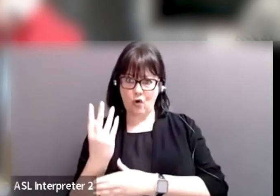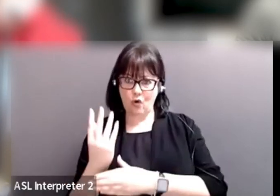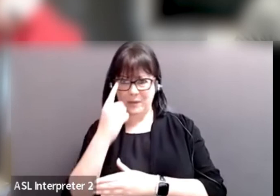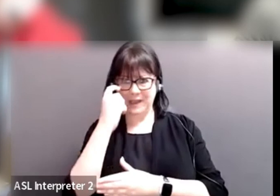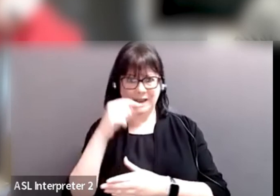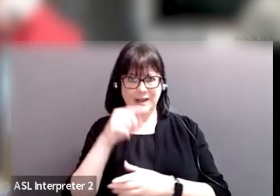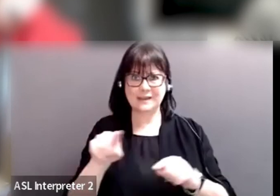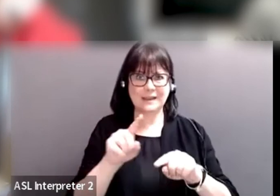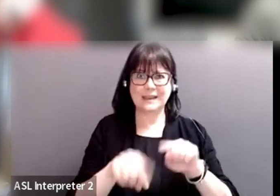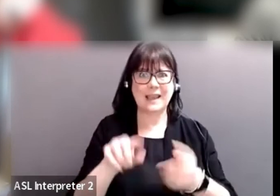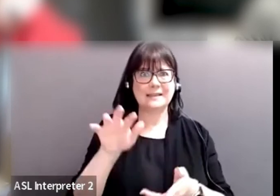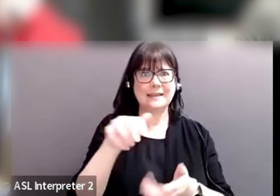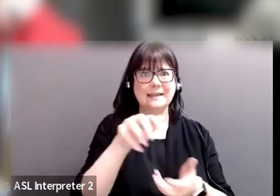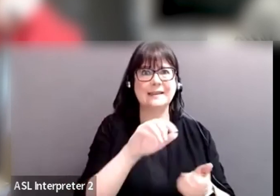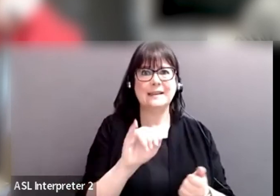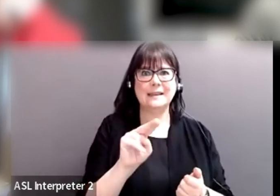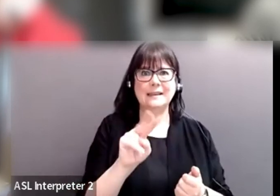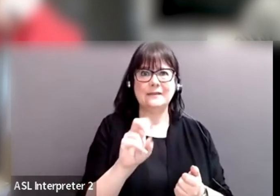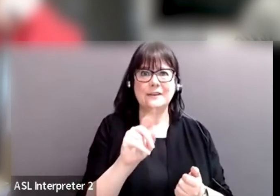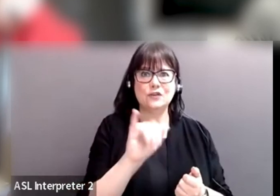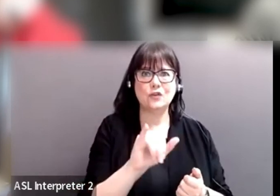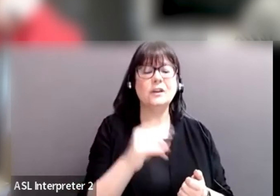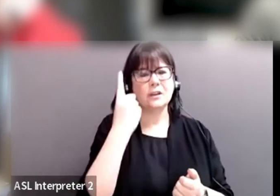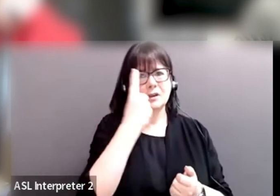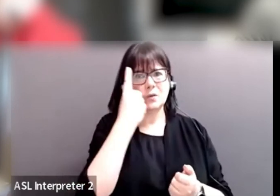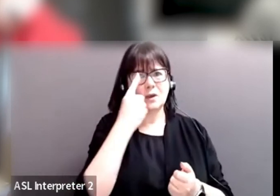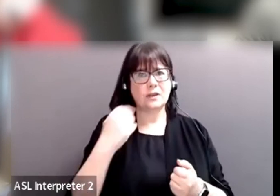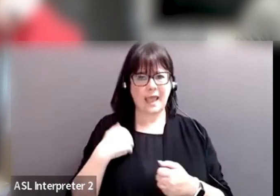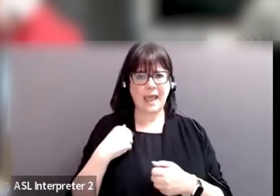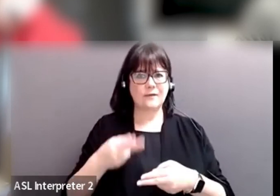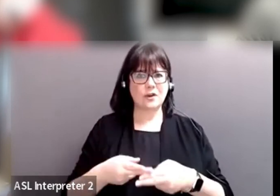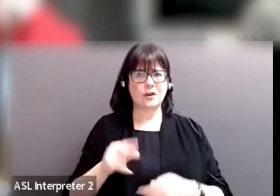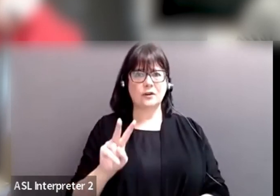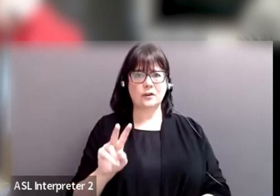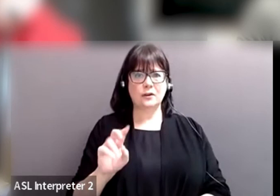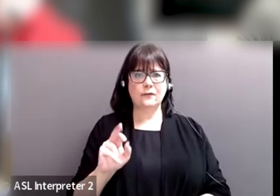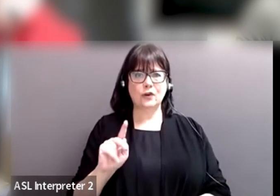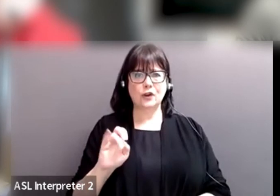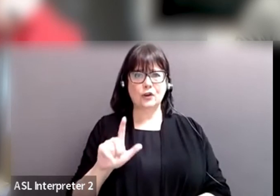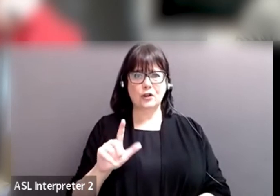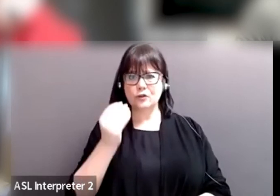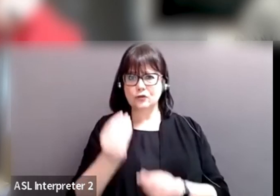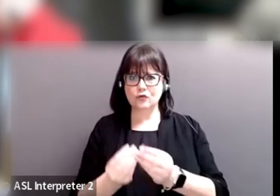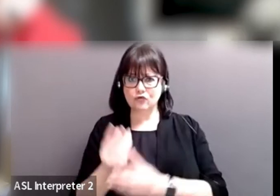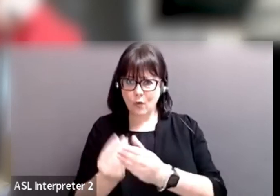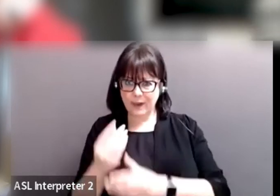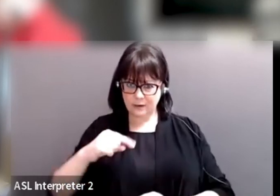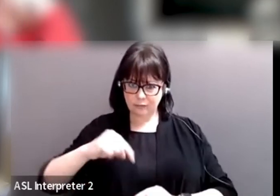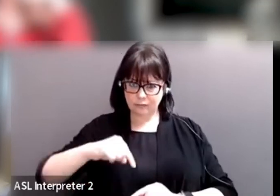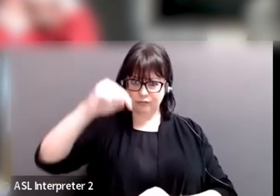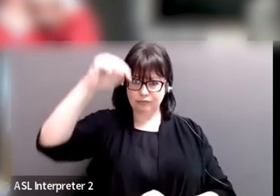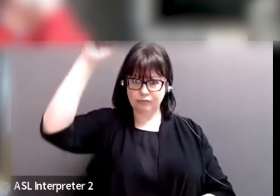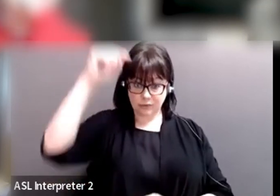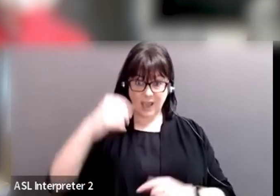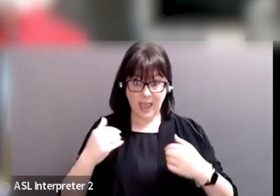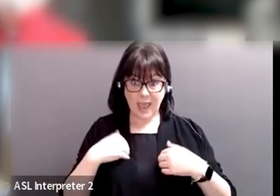Does vertical growing fall under any of our grants opportunities that we talked about? So what we spoke about today, and Katherine, you